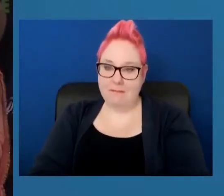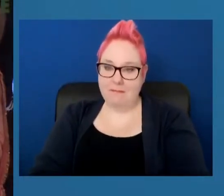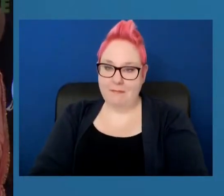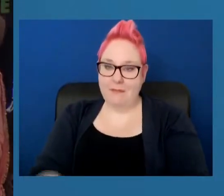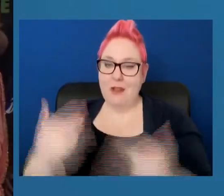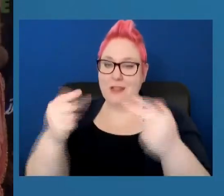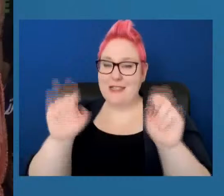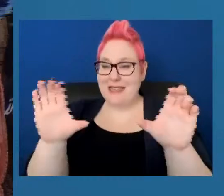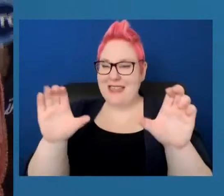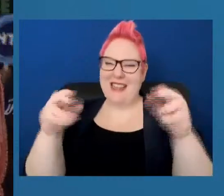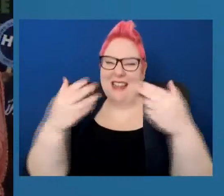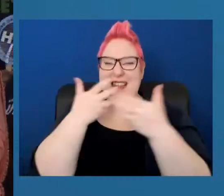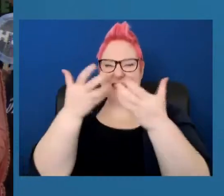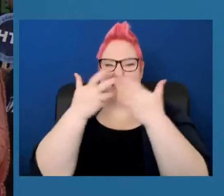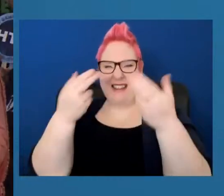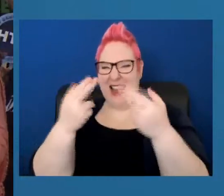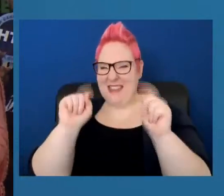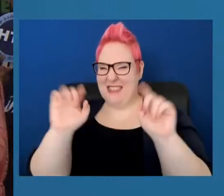And